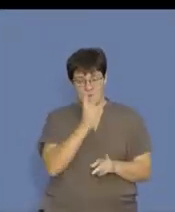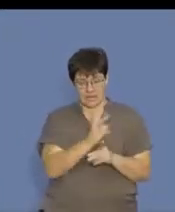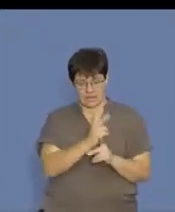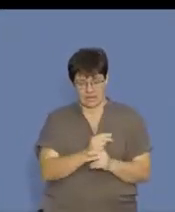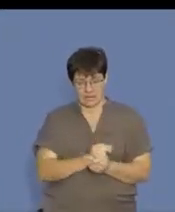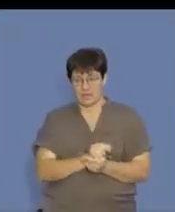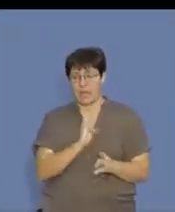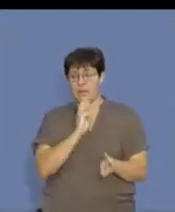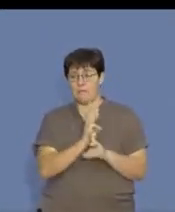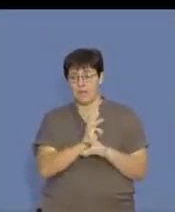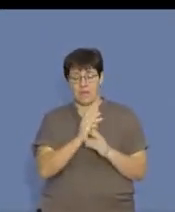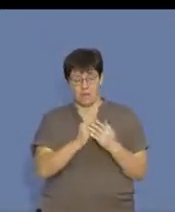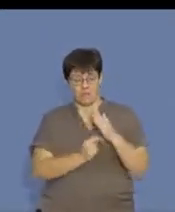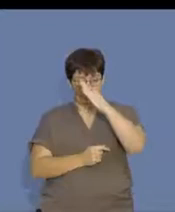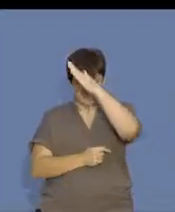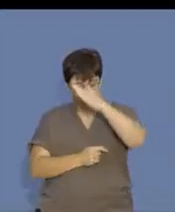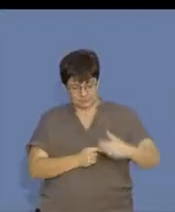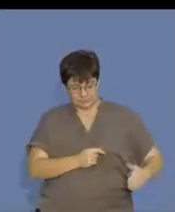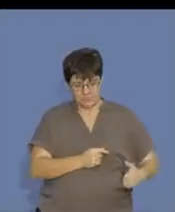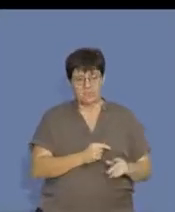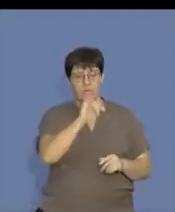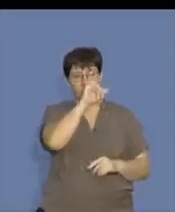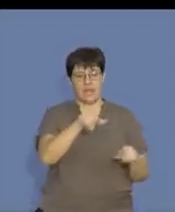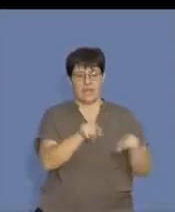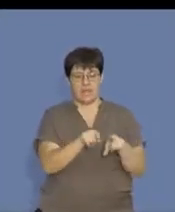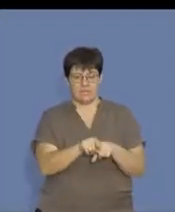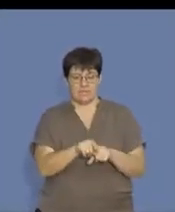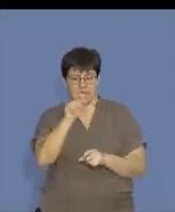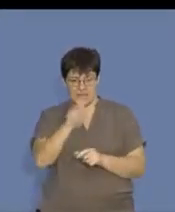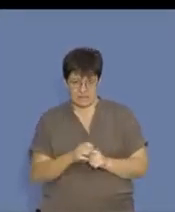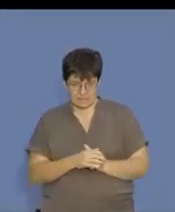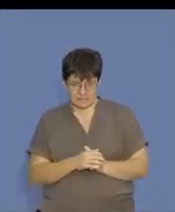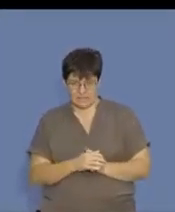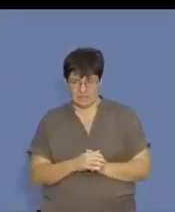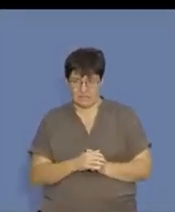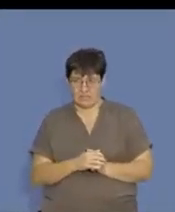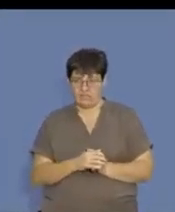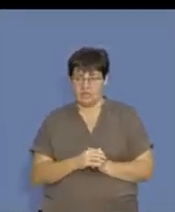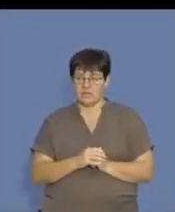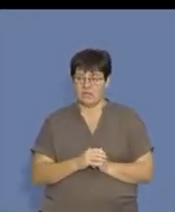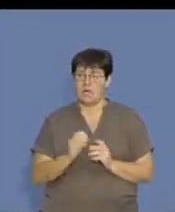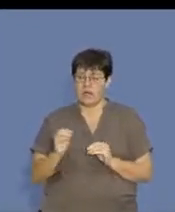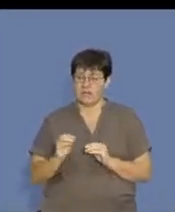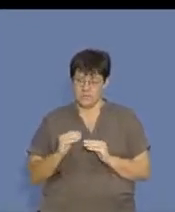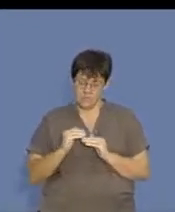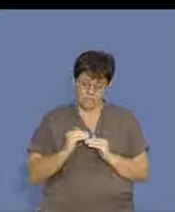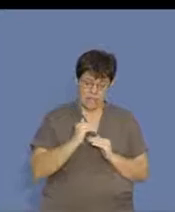remember again, my mother graph here will be y is equals to x. And then you can